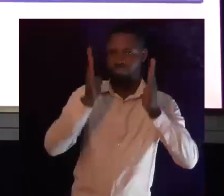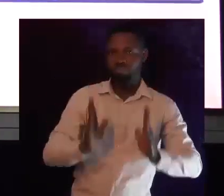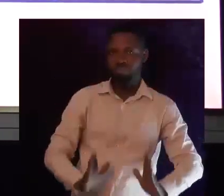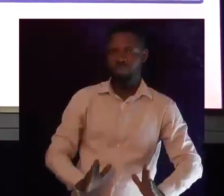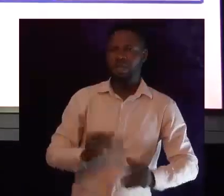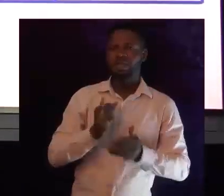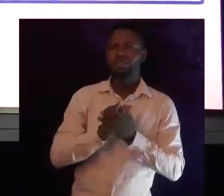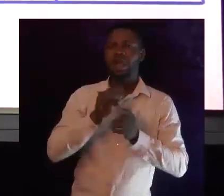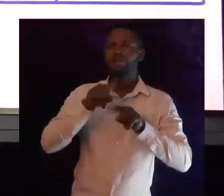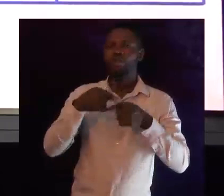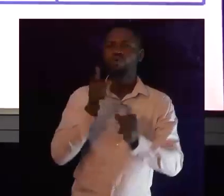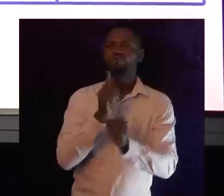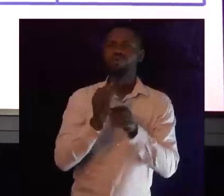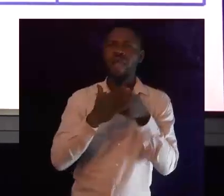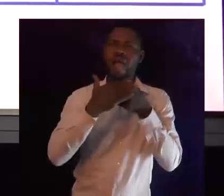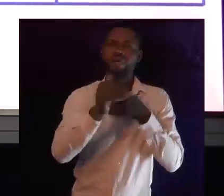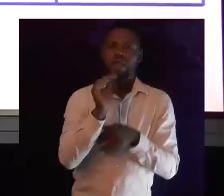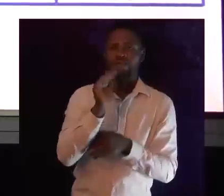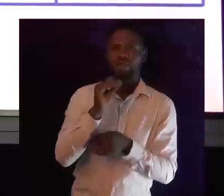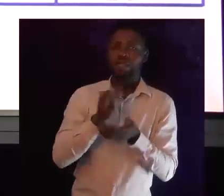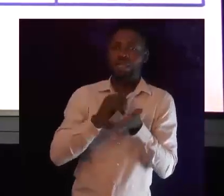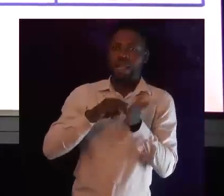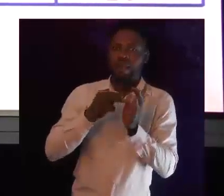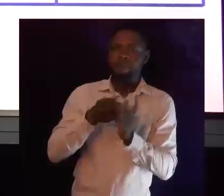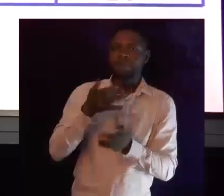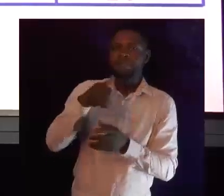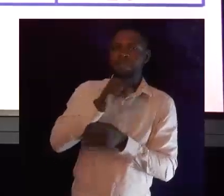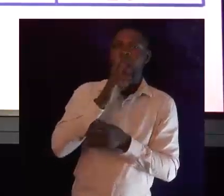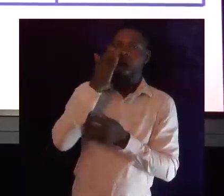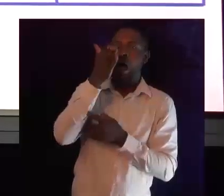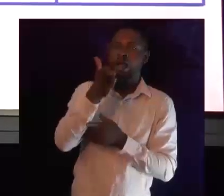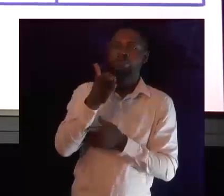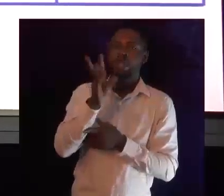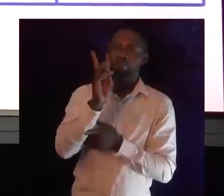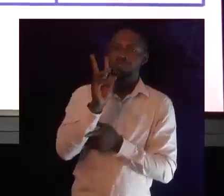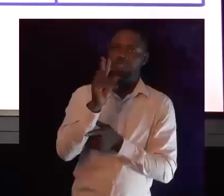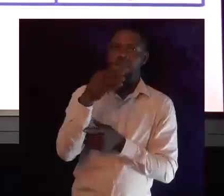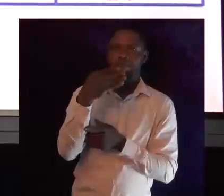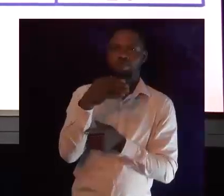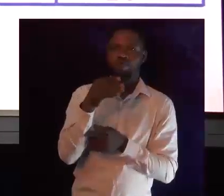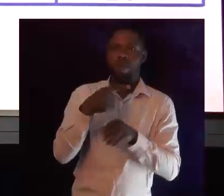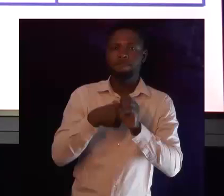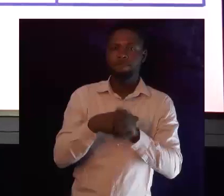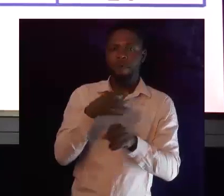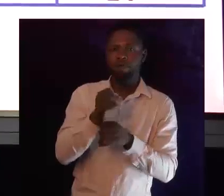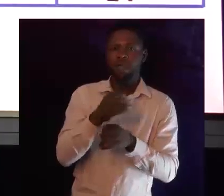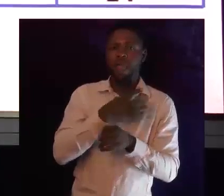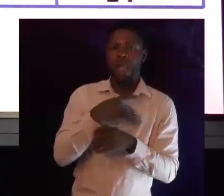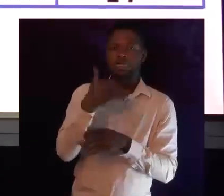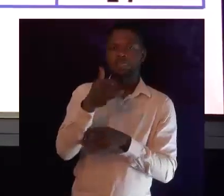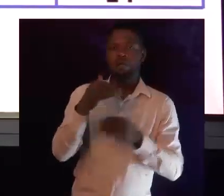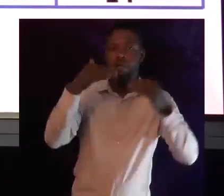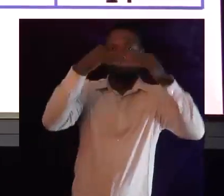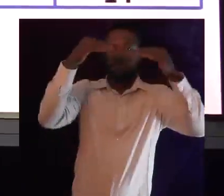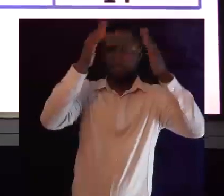That goes just after 15, and that means that there are 16 blue balls. Now look at the